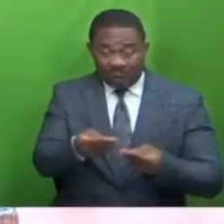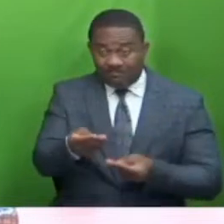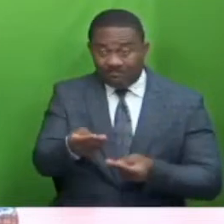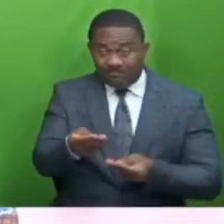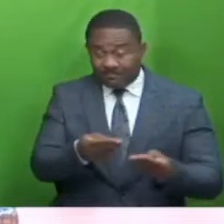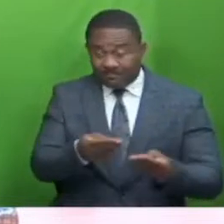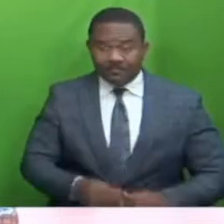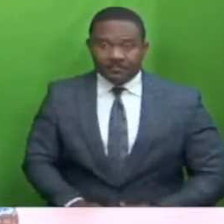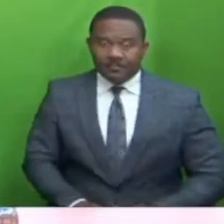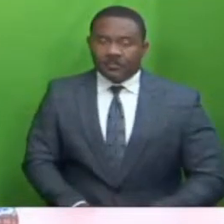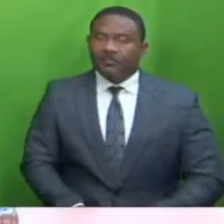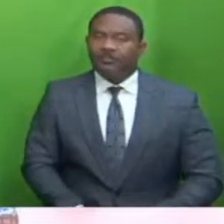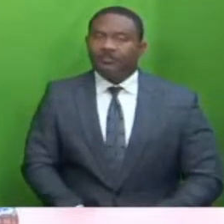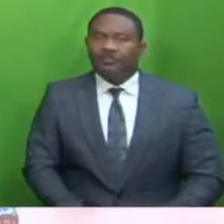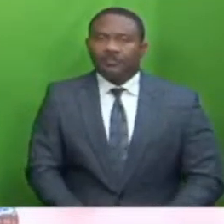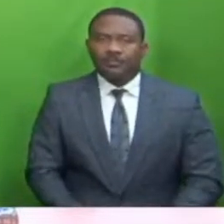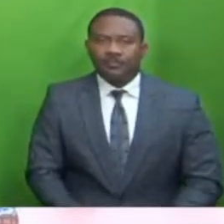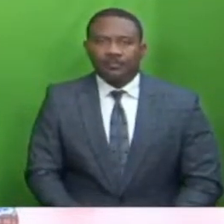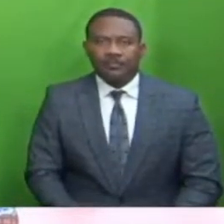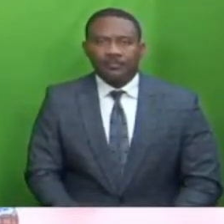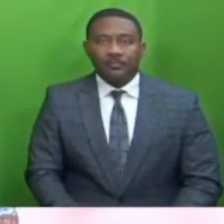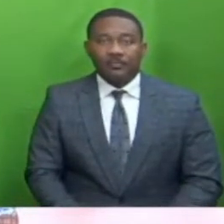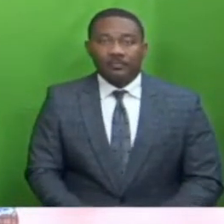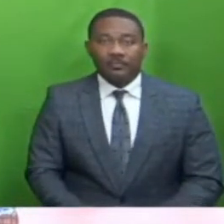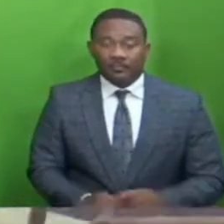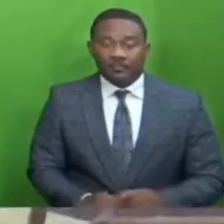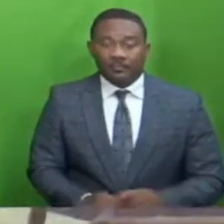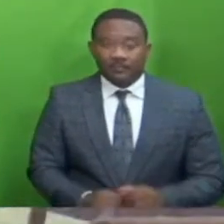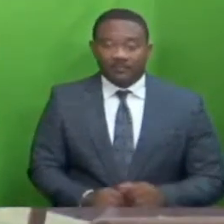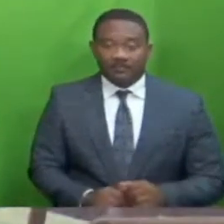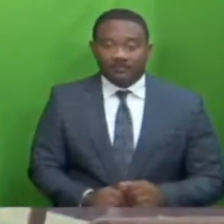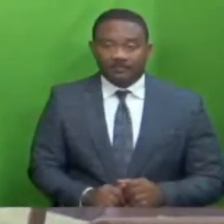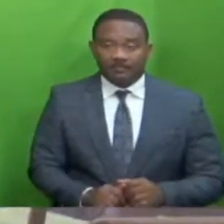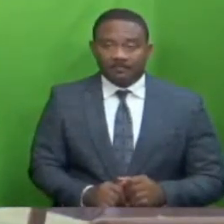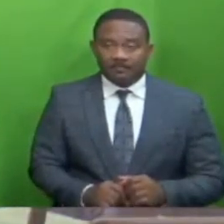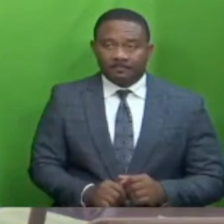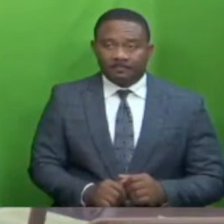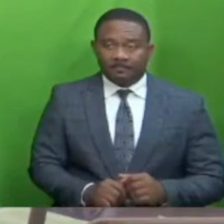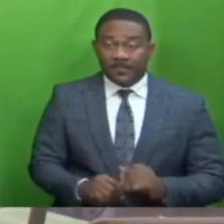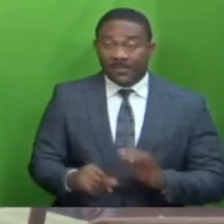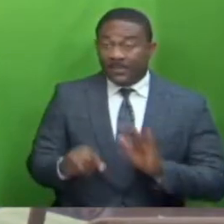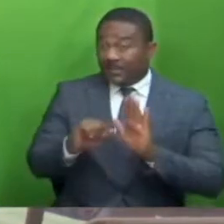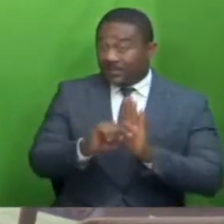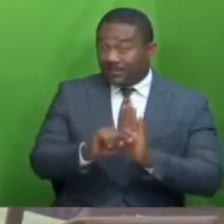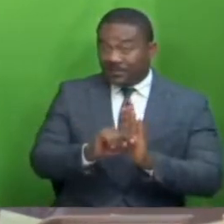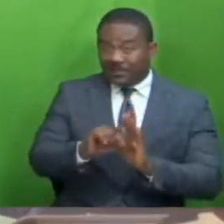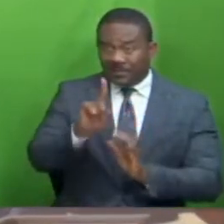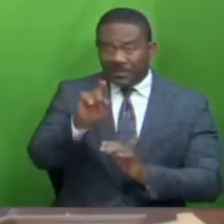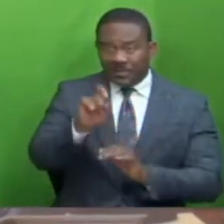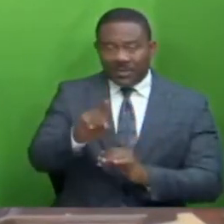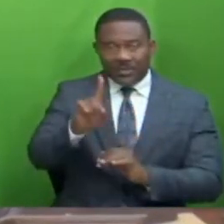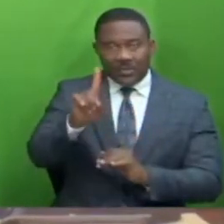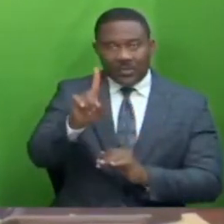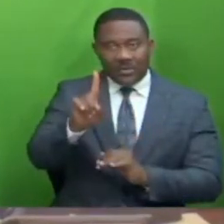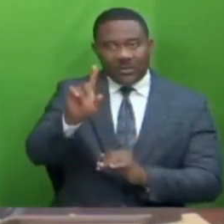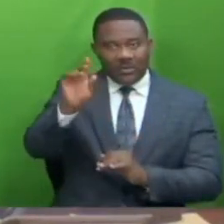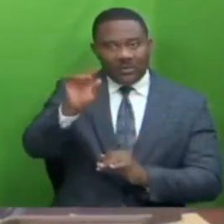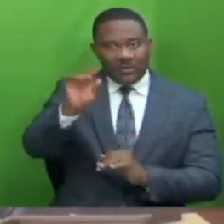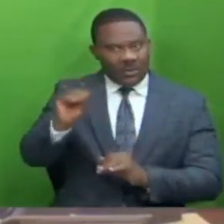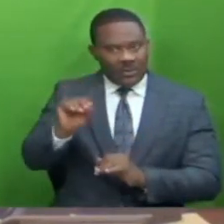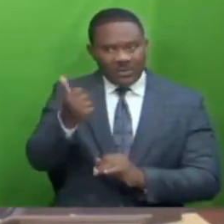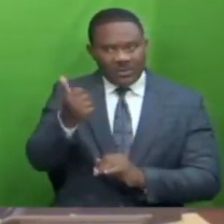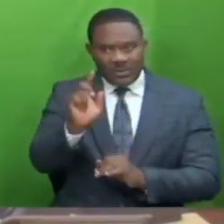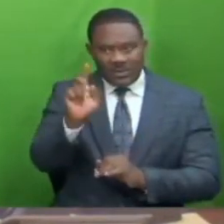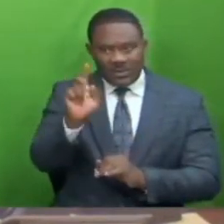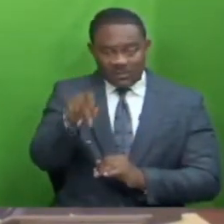of a surplus of 0.7% of GDP, and a deficit of 1.1% of GDP on cash basis,